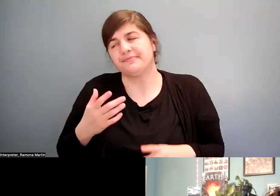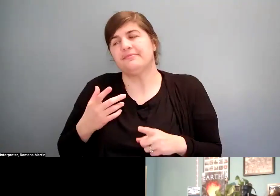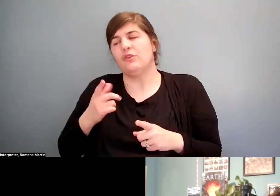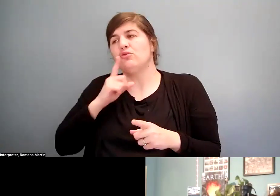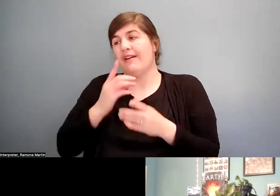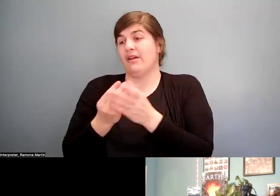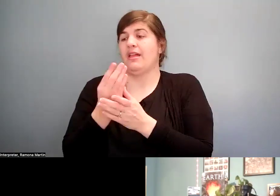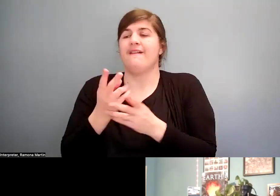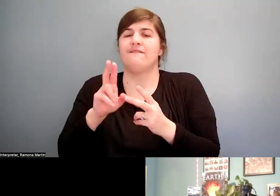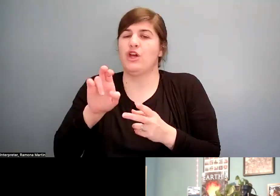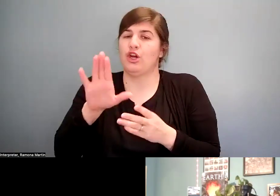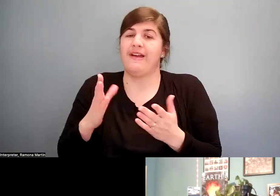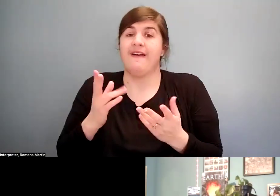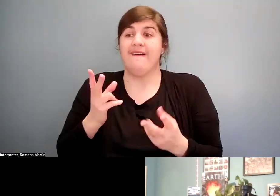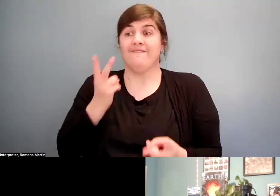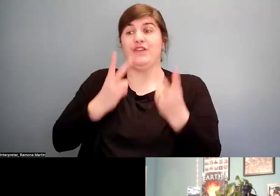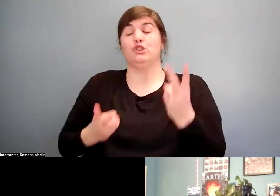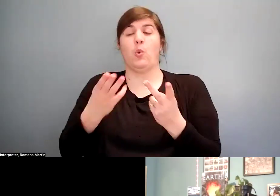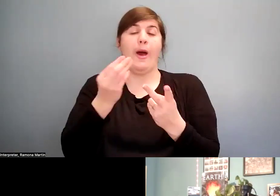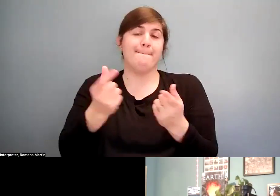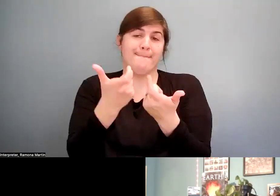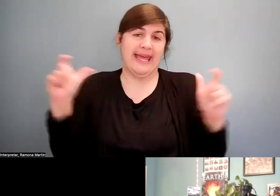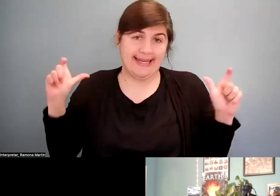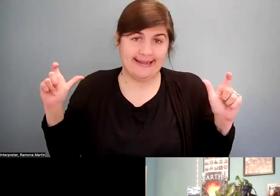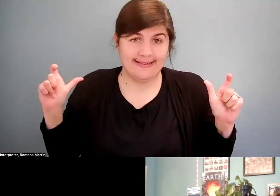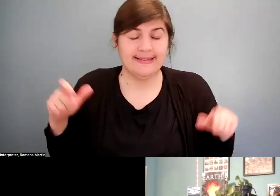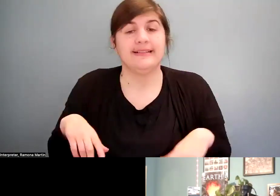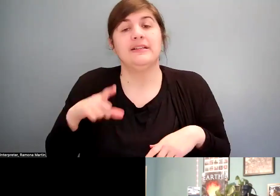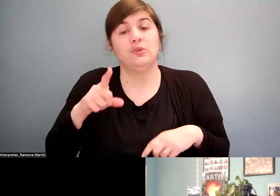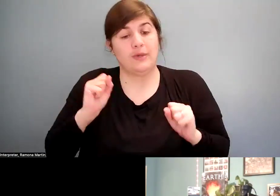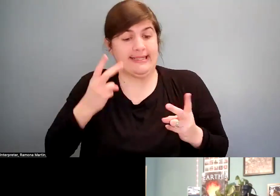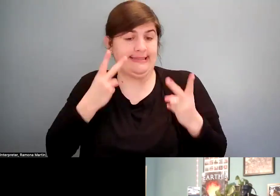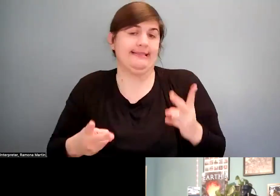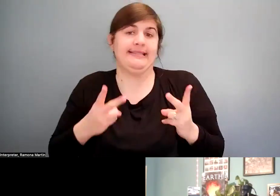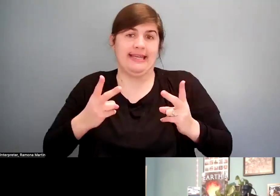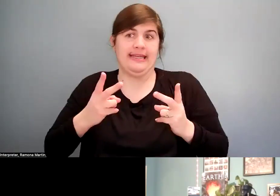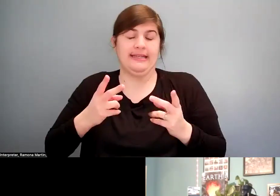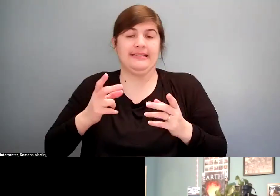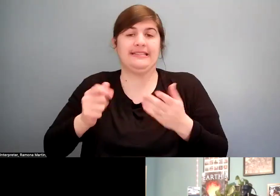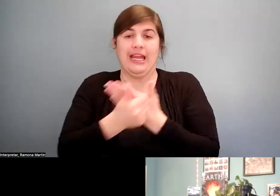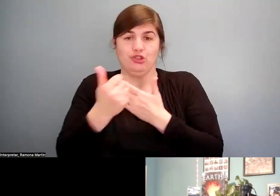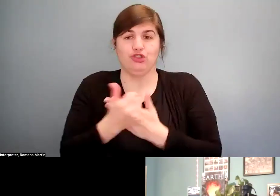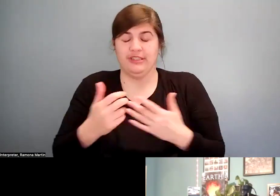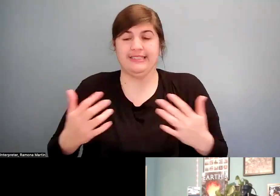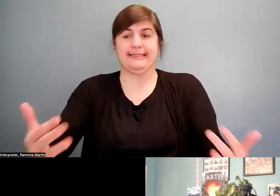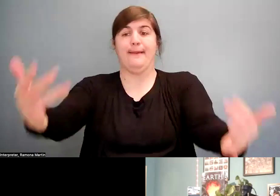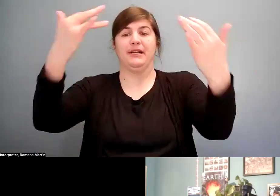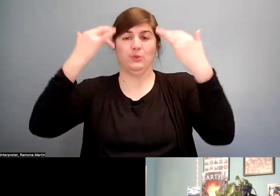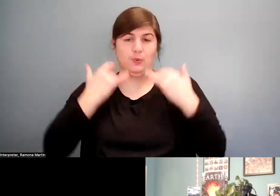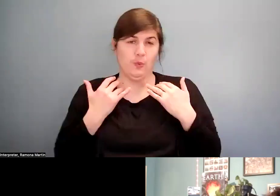are very visual and they're very big. Right. Right. And so, like, you can see the danger, and the danger Yeah. is coming towards you. Right.